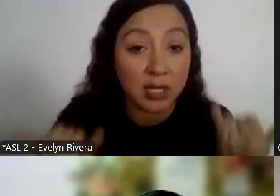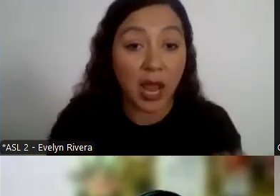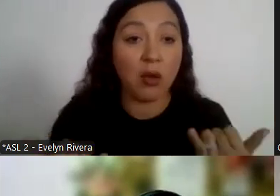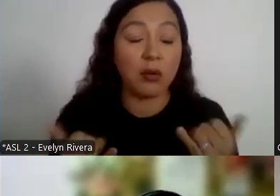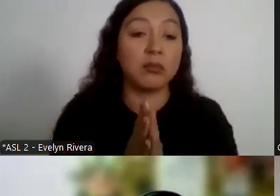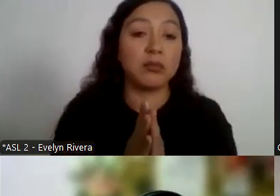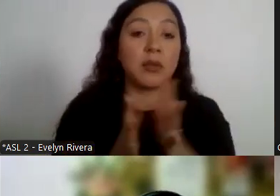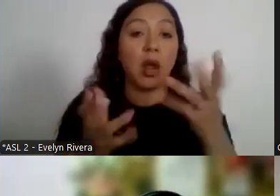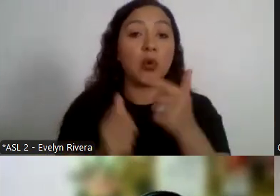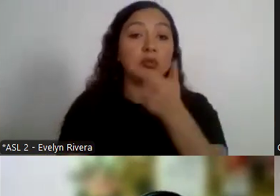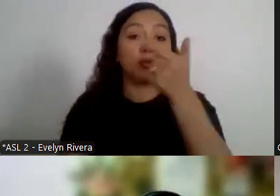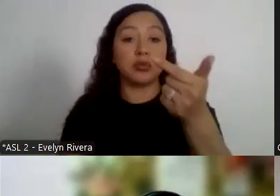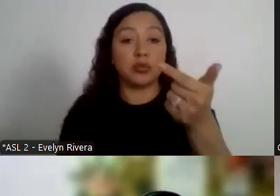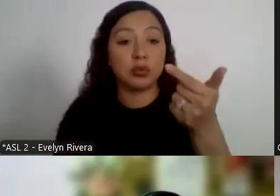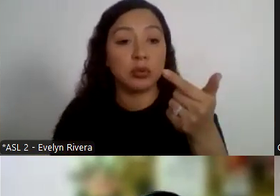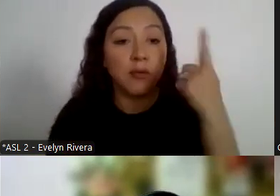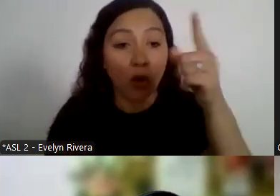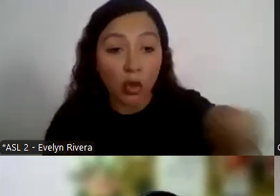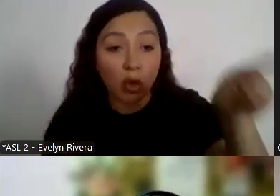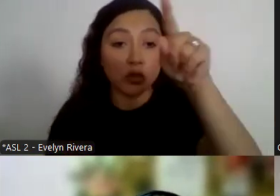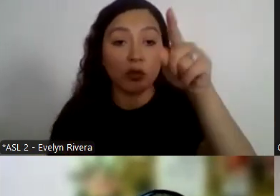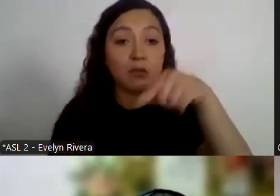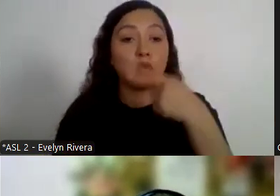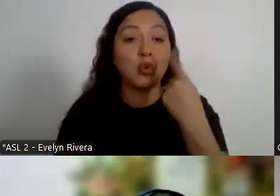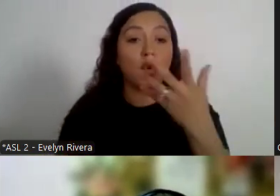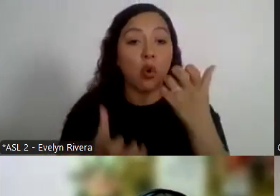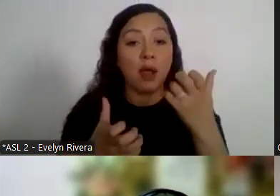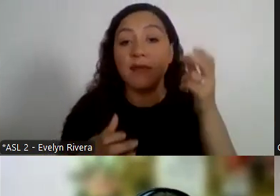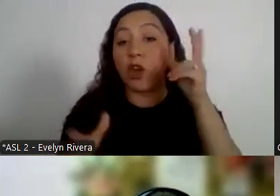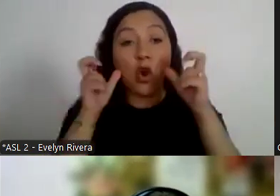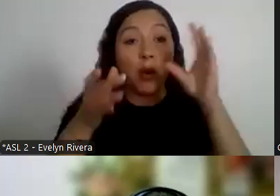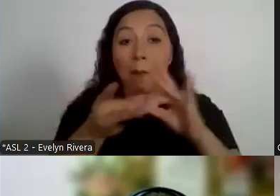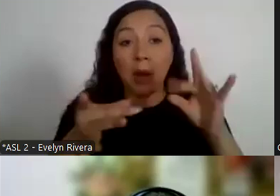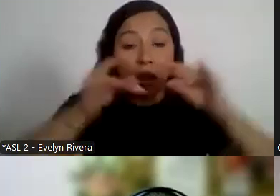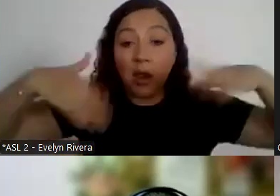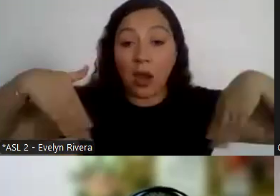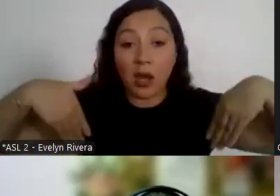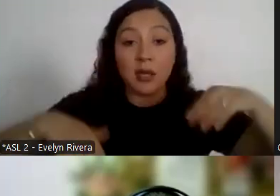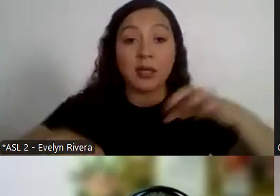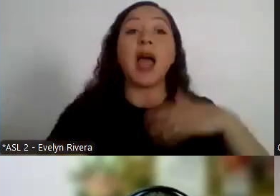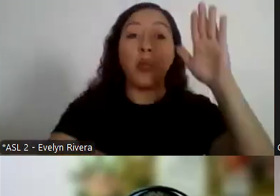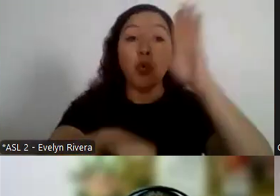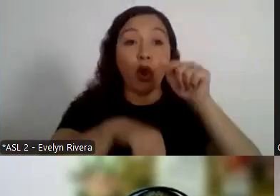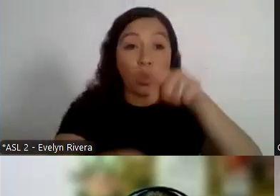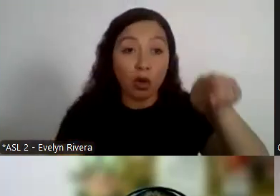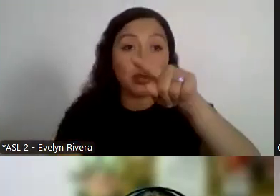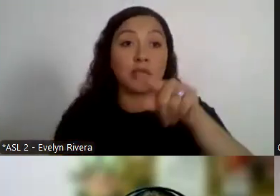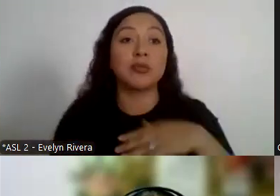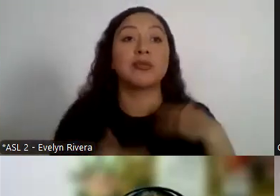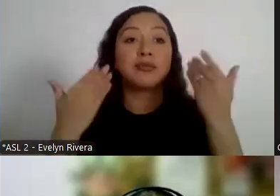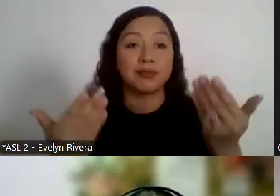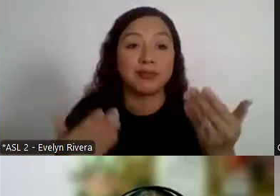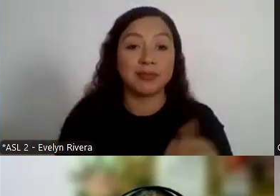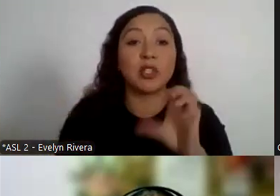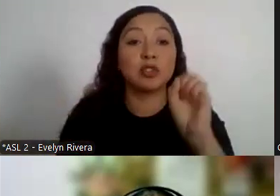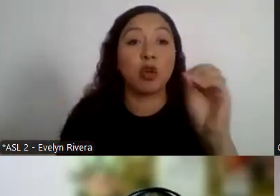love to turn it back over to those of you who we haven't heard from. I have your names all written down, so I will call on you if we don't hear from you. But